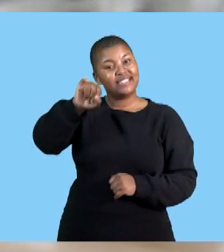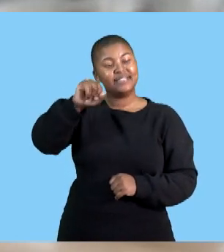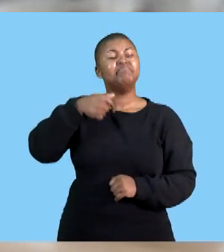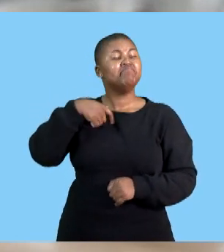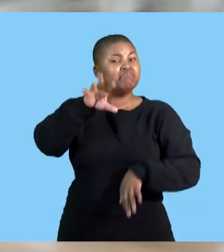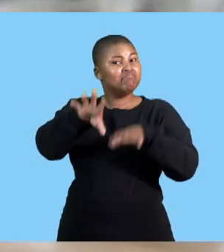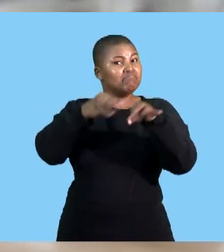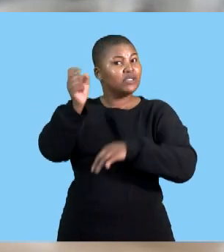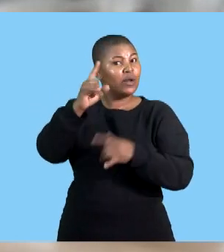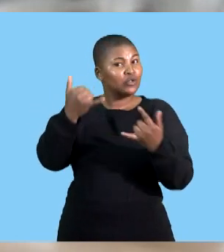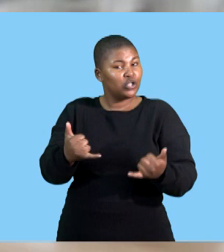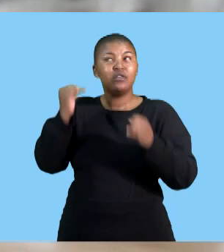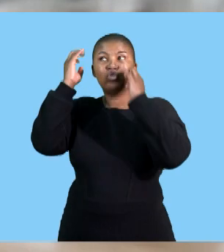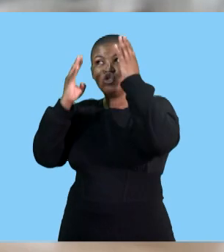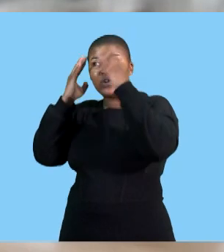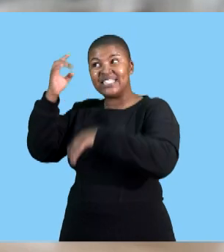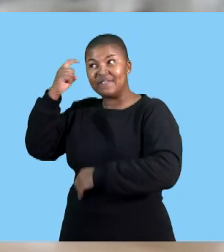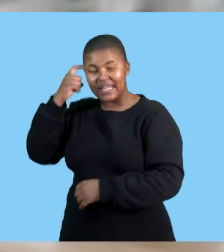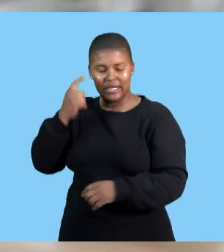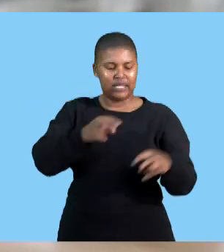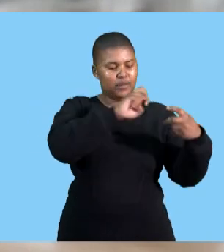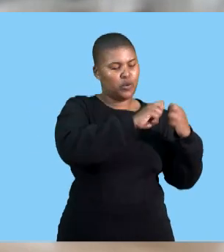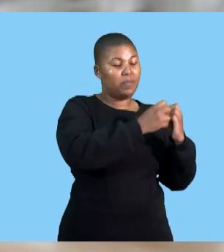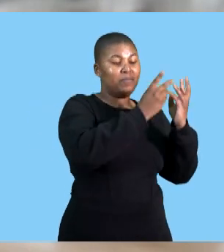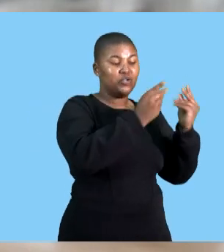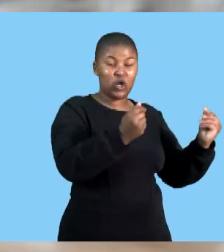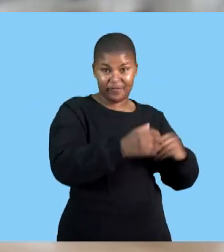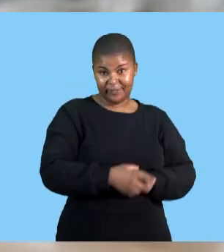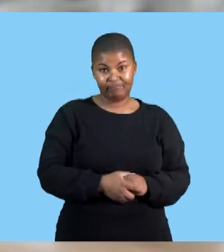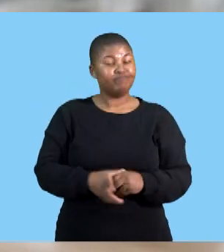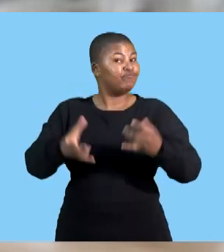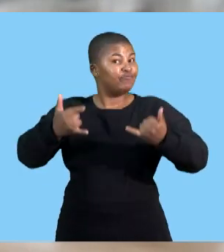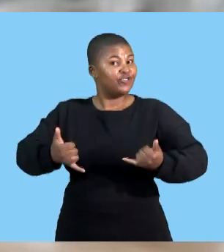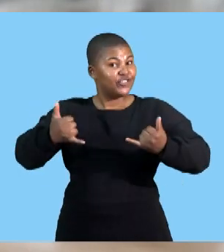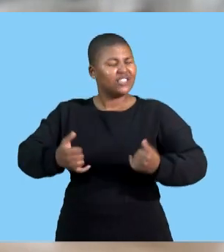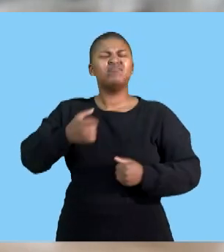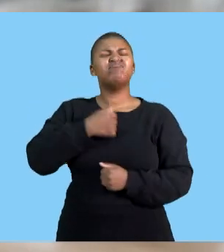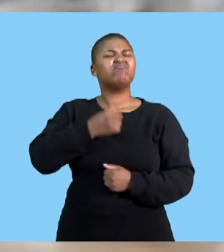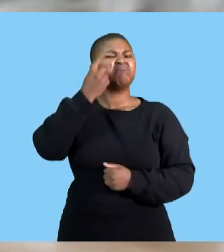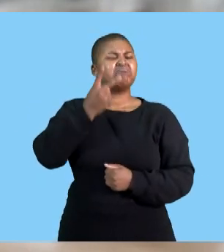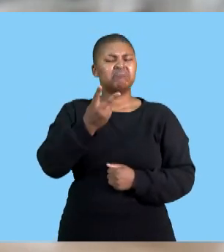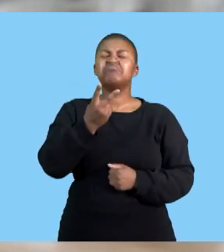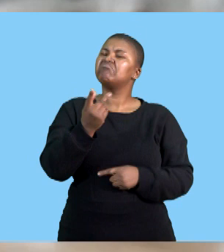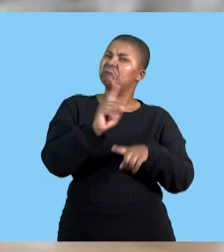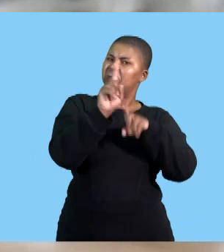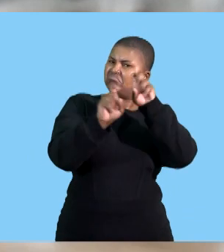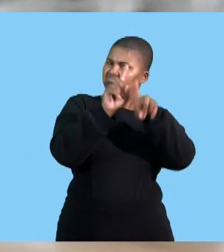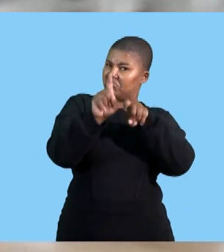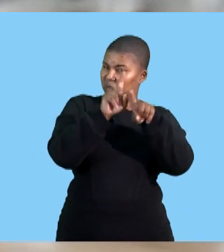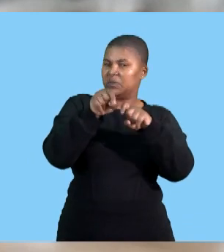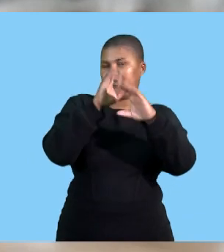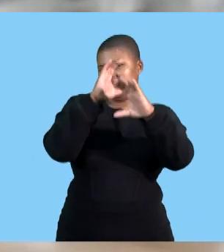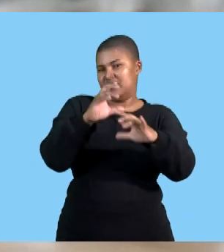Creative Thinking and Problem Solving. Now, in this lesson, we are going to be looking at the practice as well as